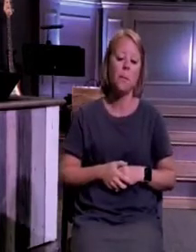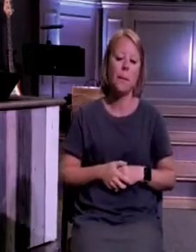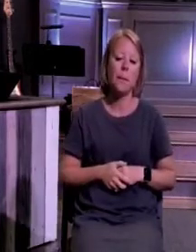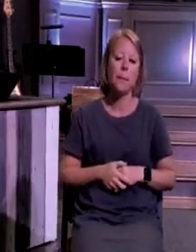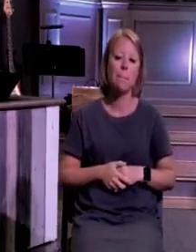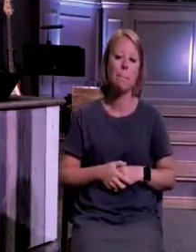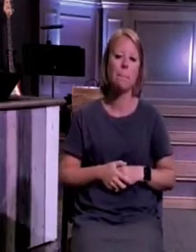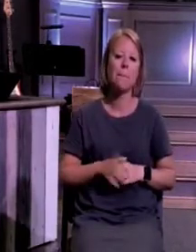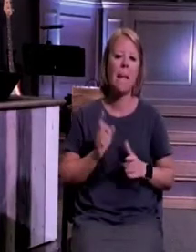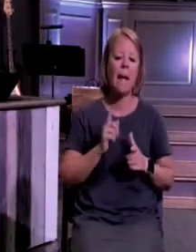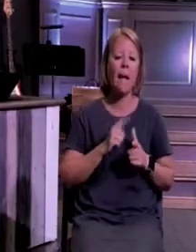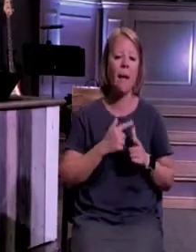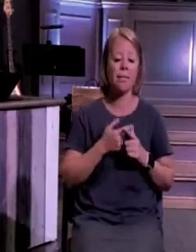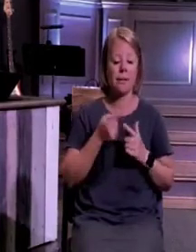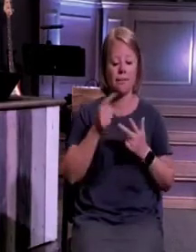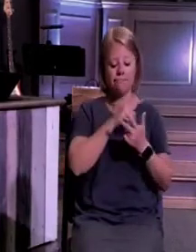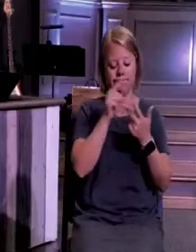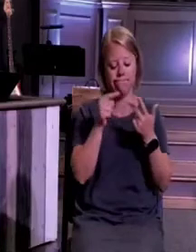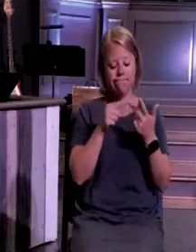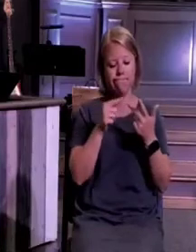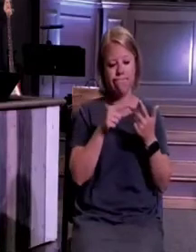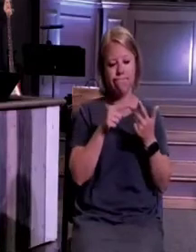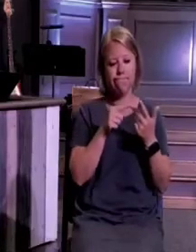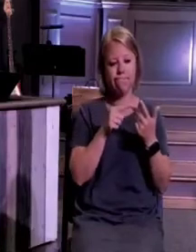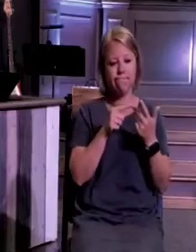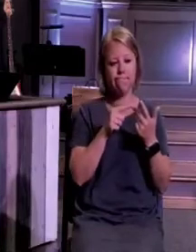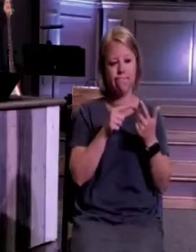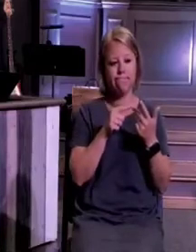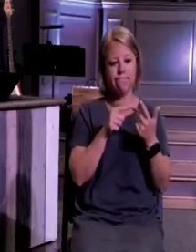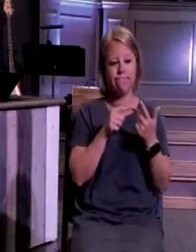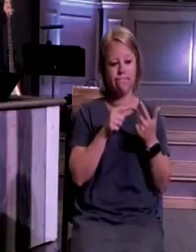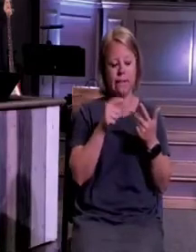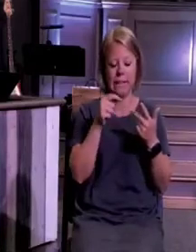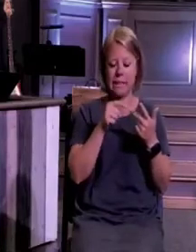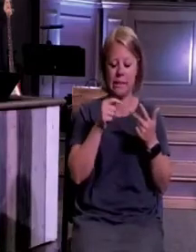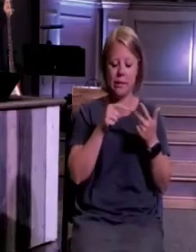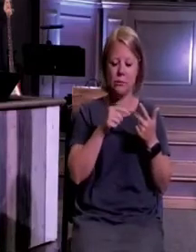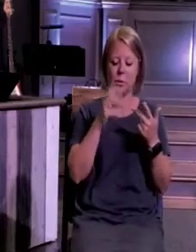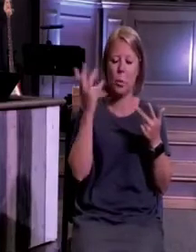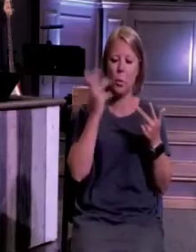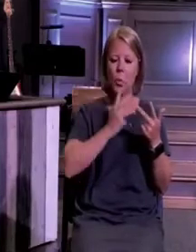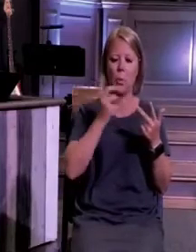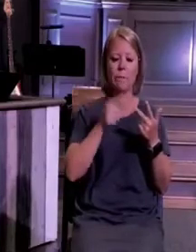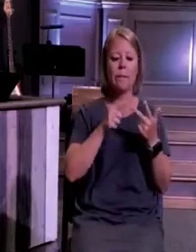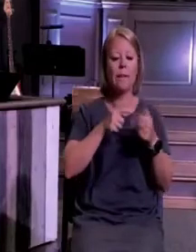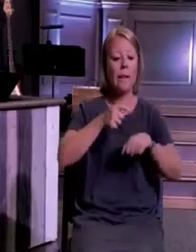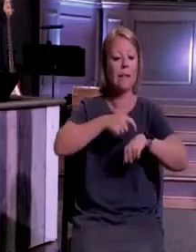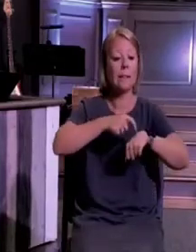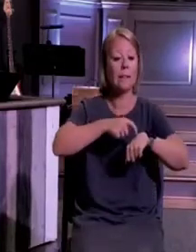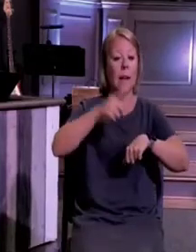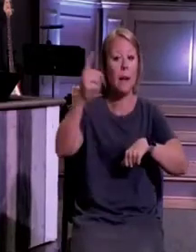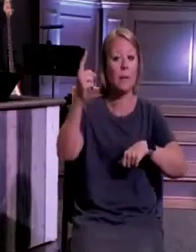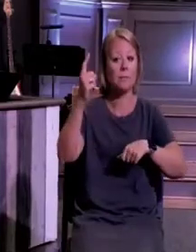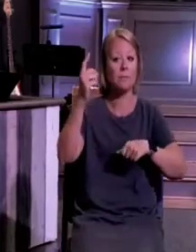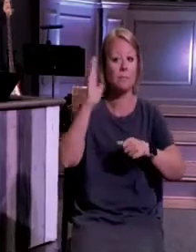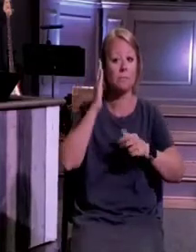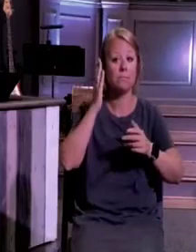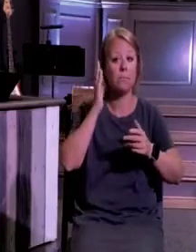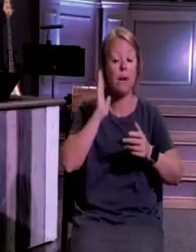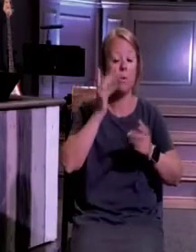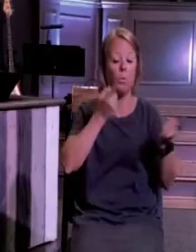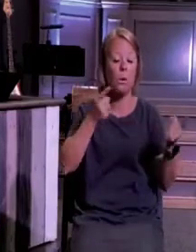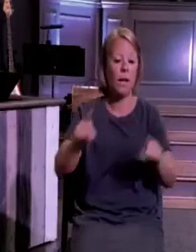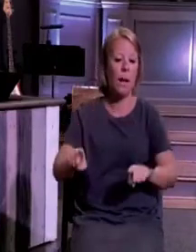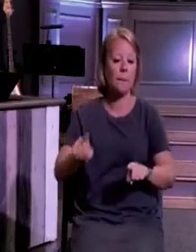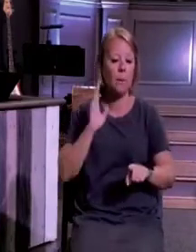And then he said to me the third thing, and this was great. He said, the time is coming.